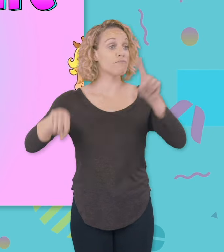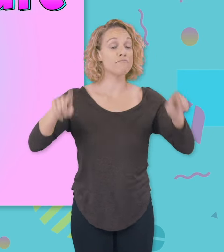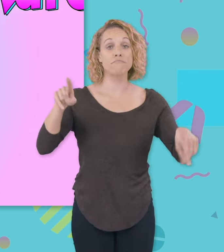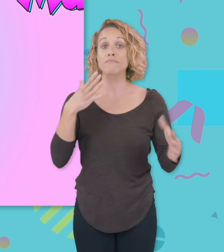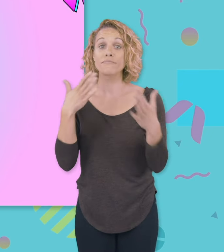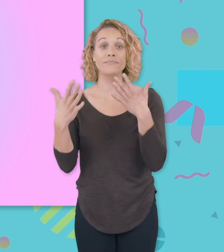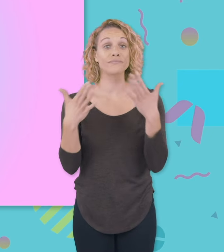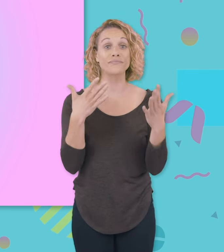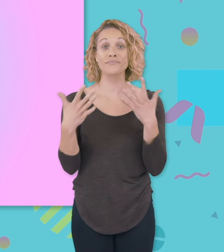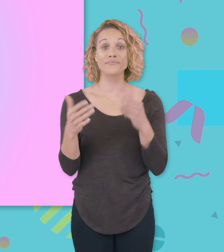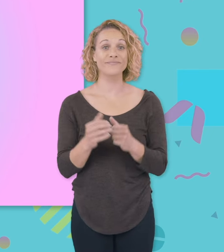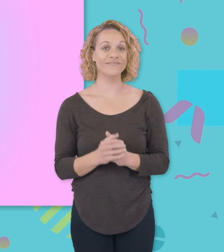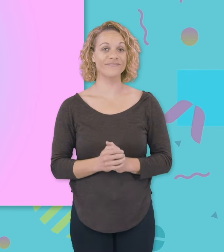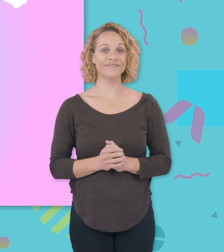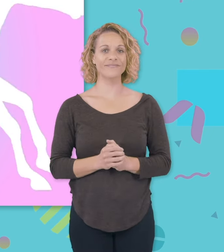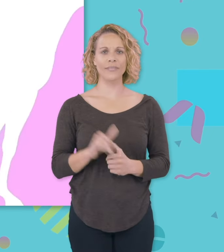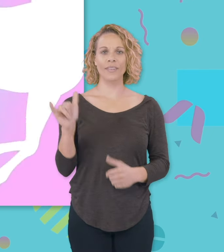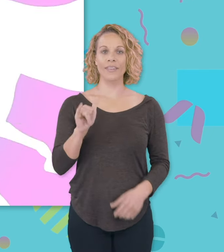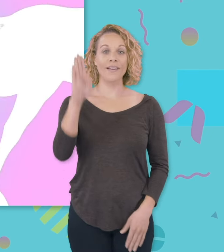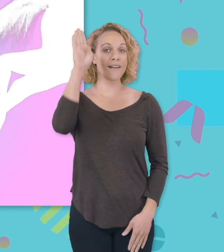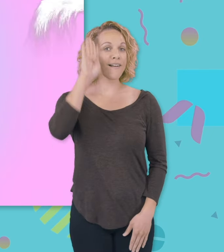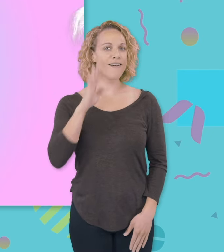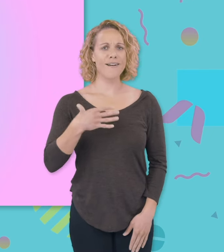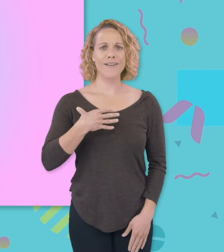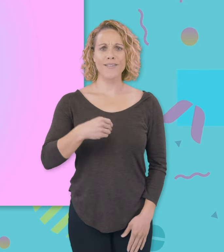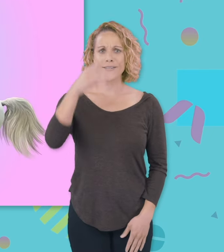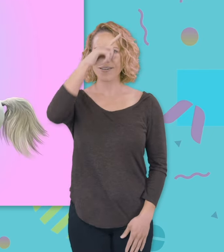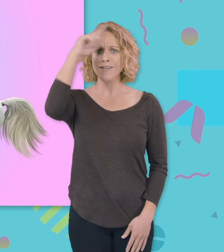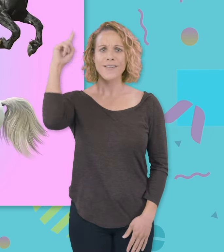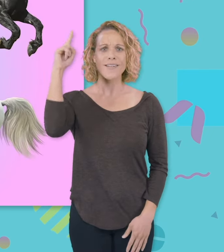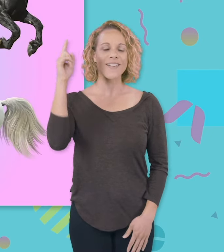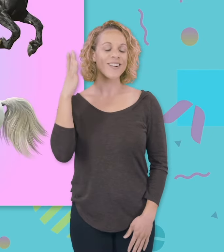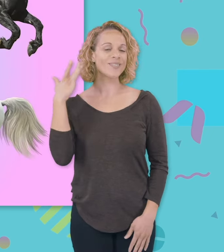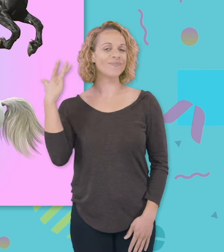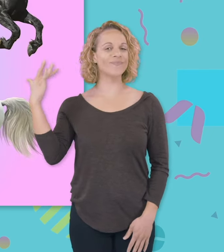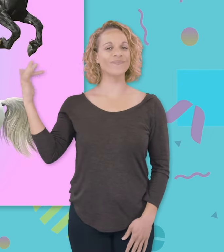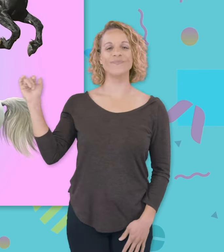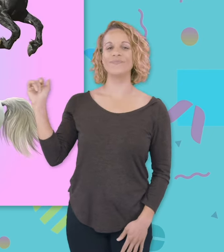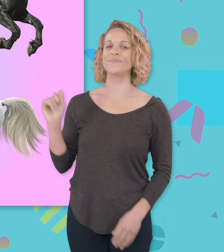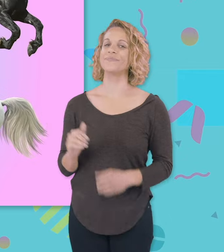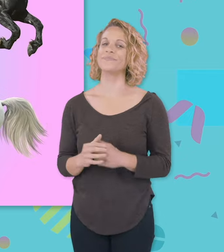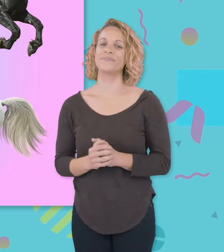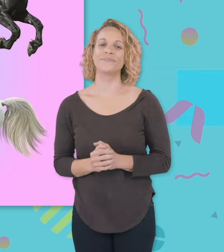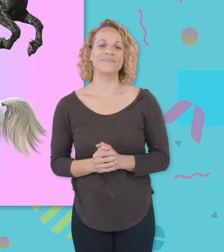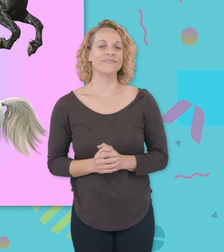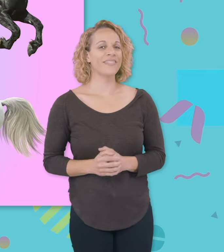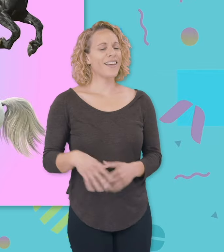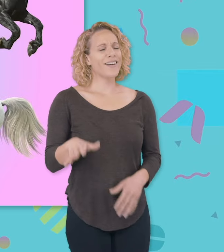be different colors, like brown, white, black, or golden.